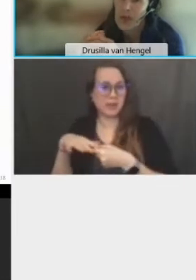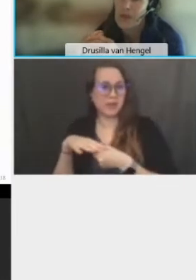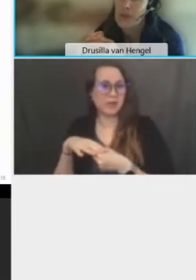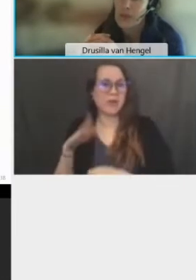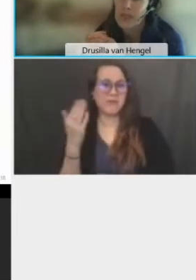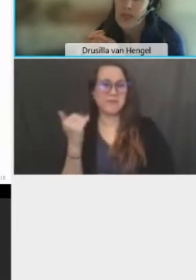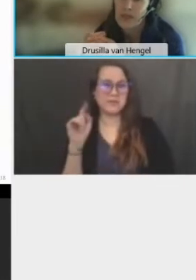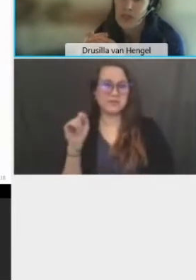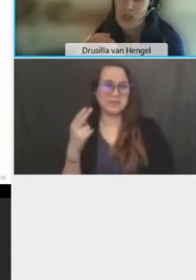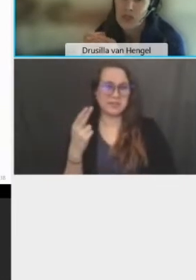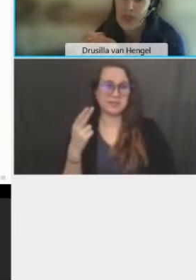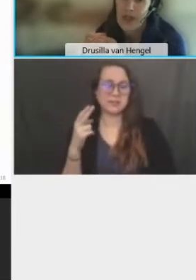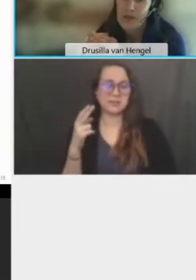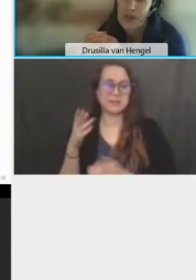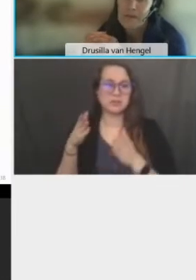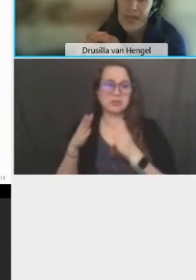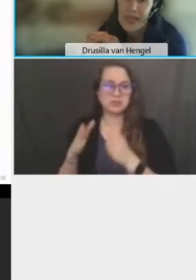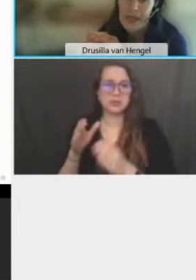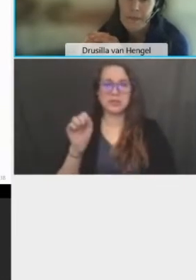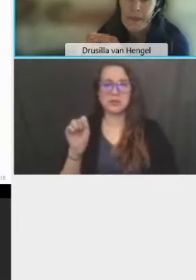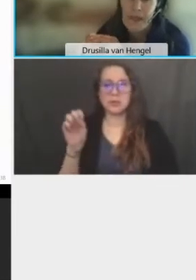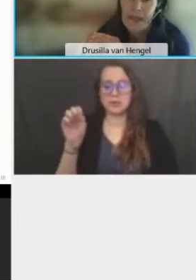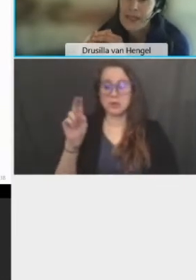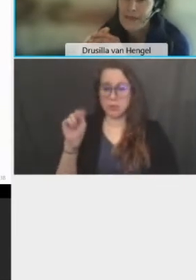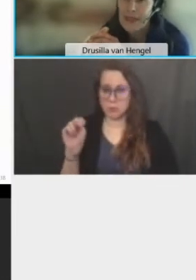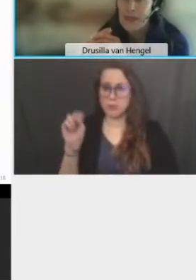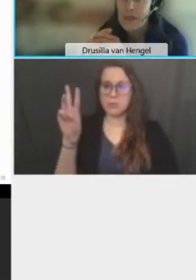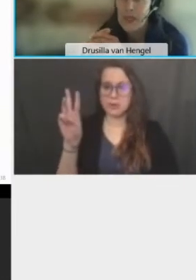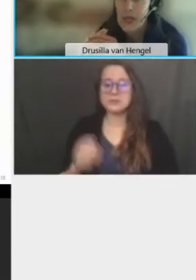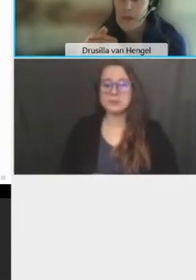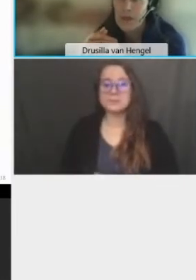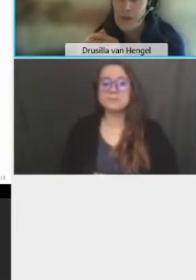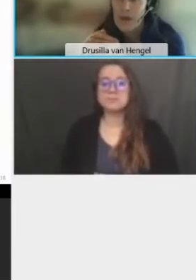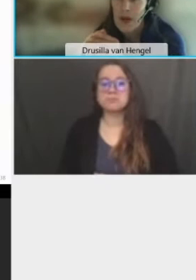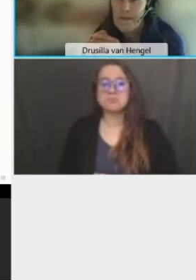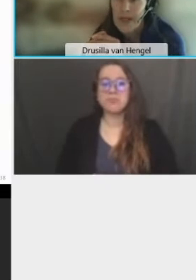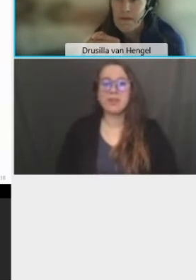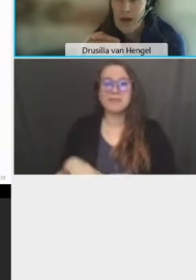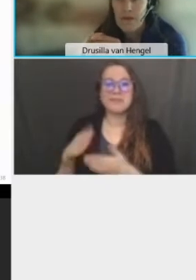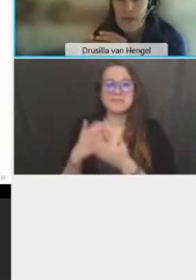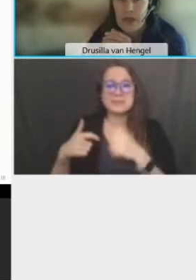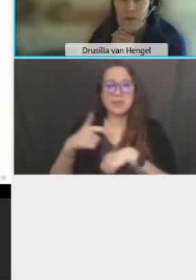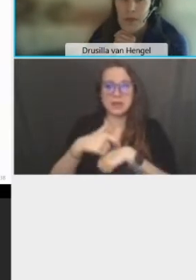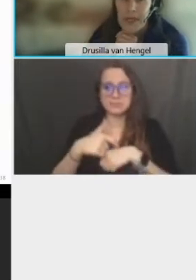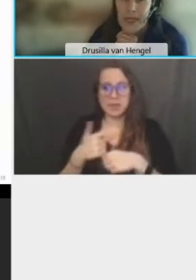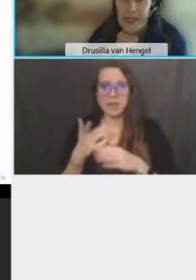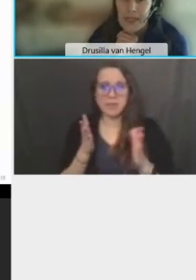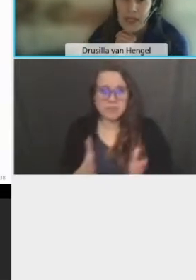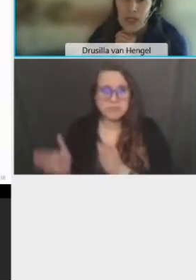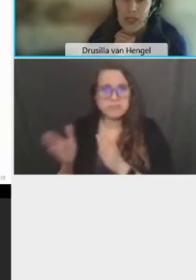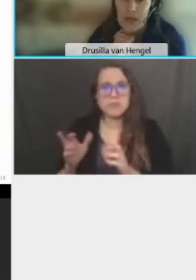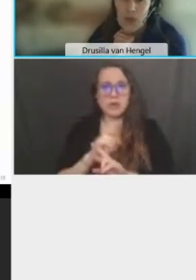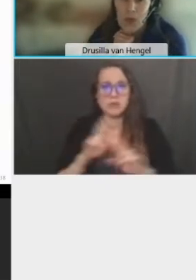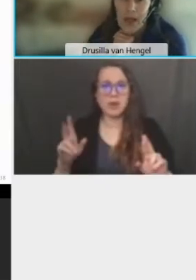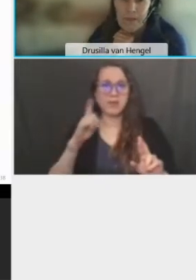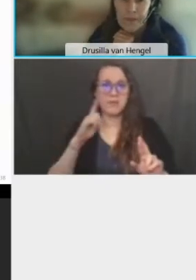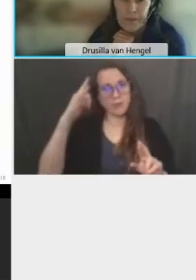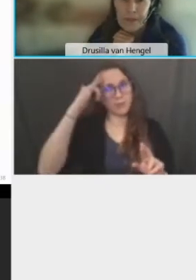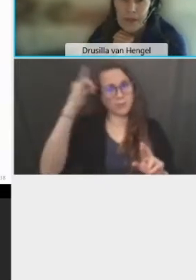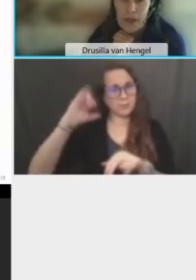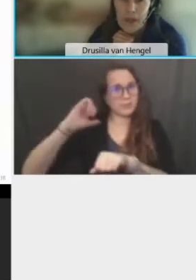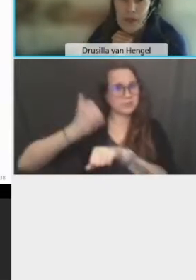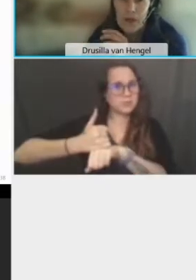Street Northwest between Constitution Avenue and Main. It gives us some time to get ready for the permanent installation as